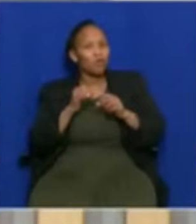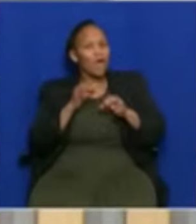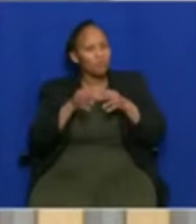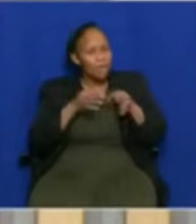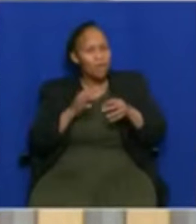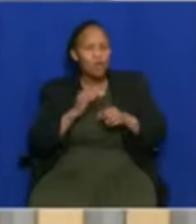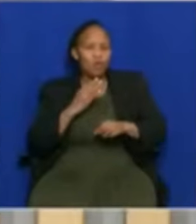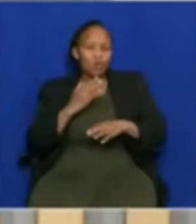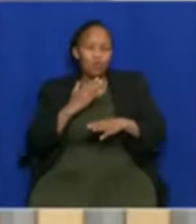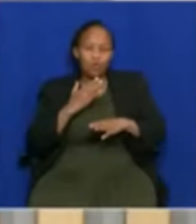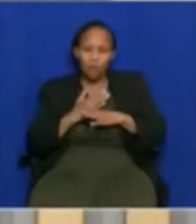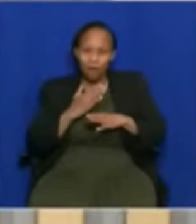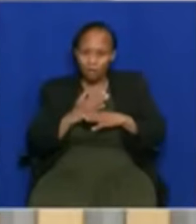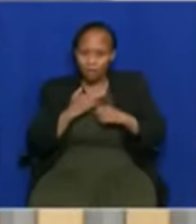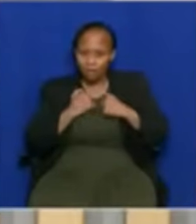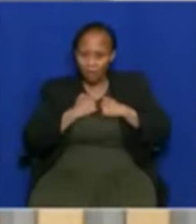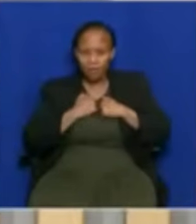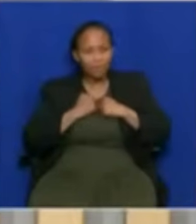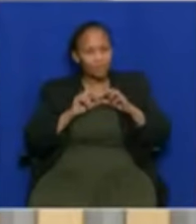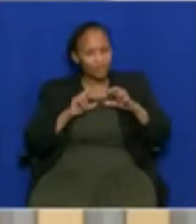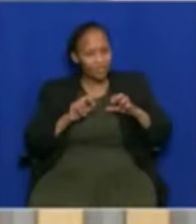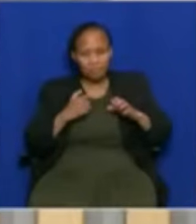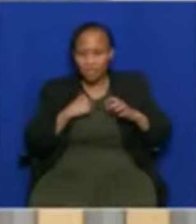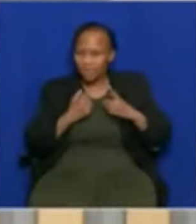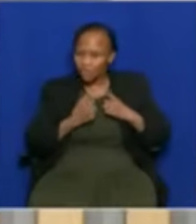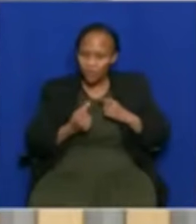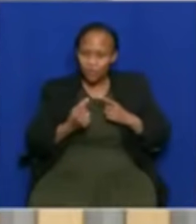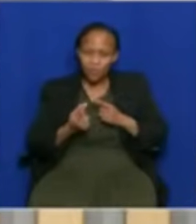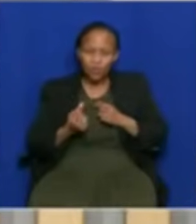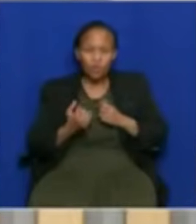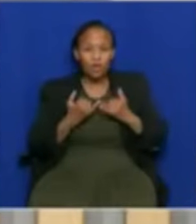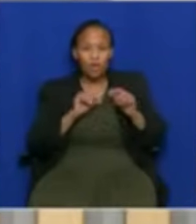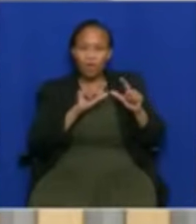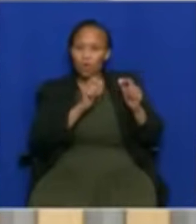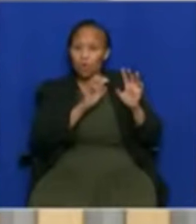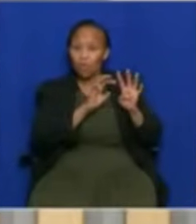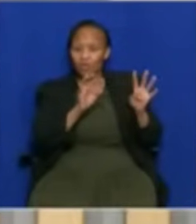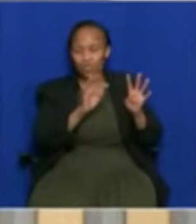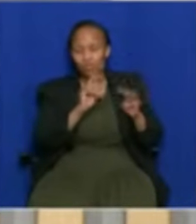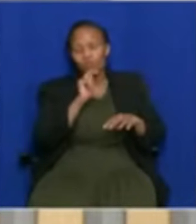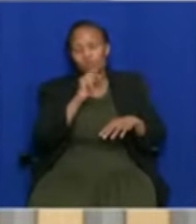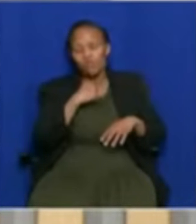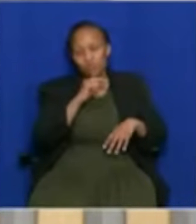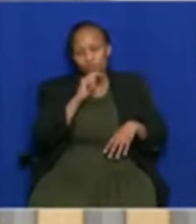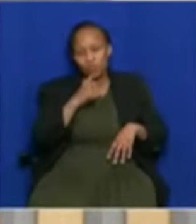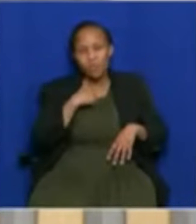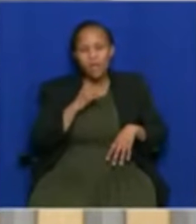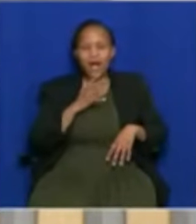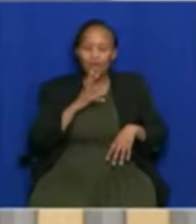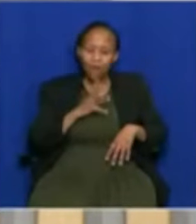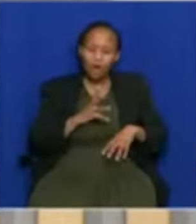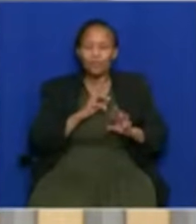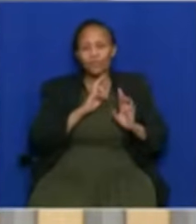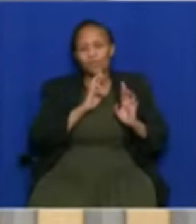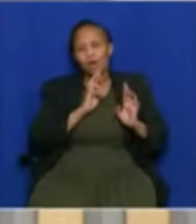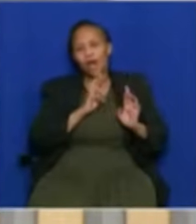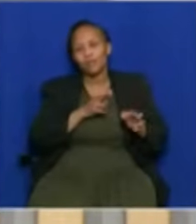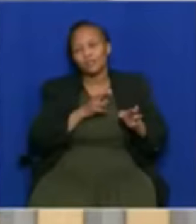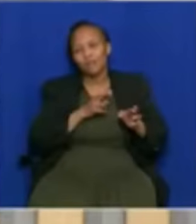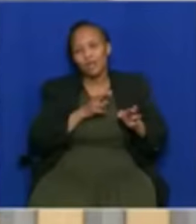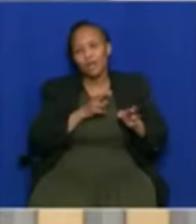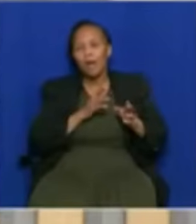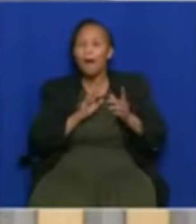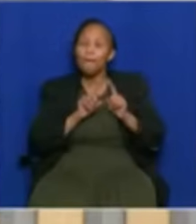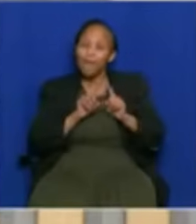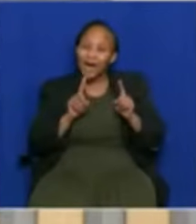At the Commission itself, I want to answer and give the answers. But sometimes I will struggle with it, but